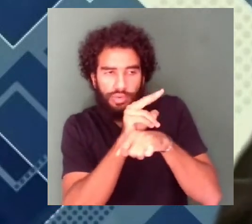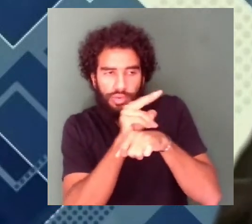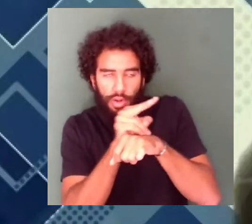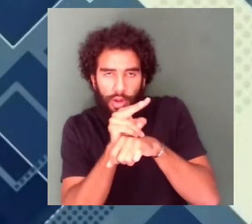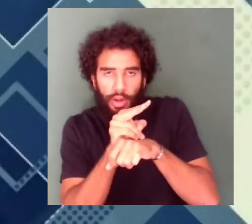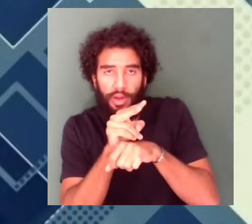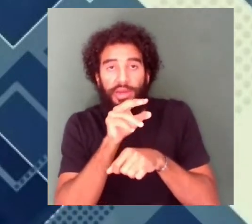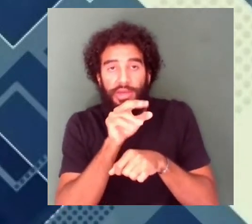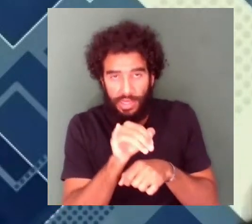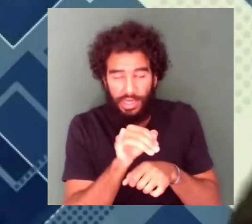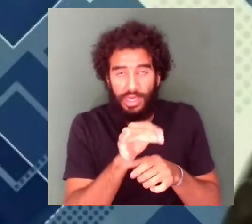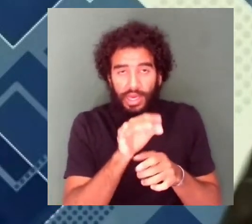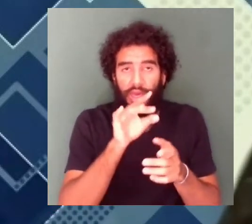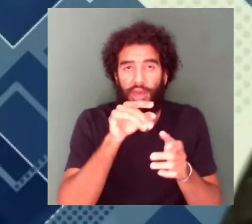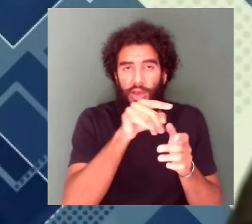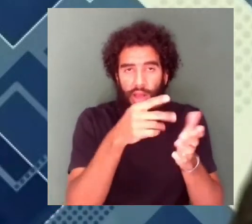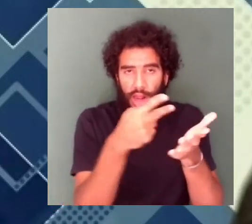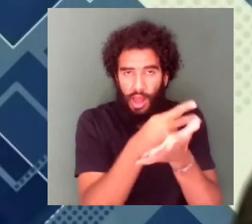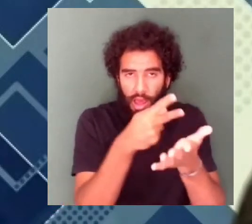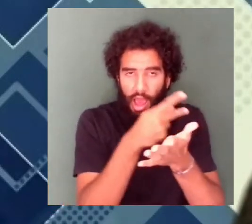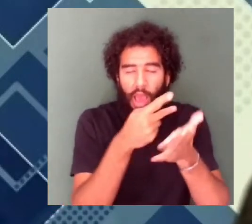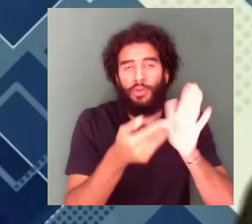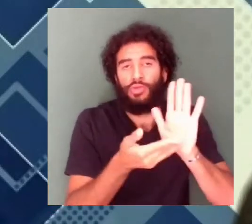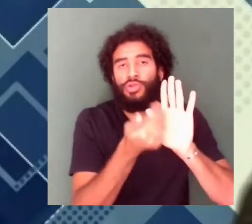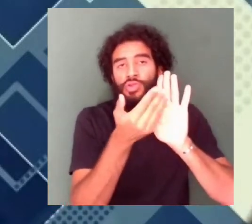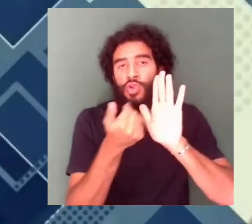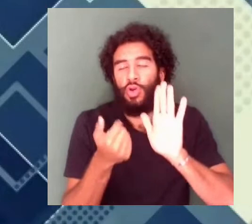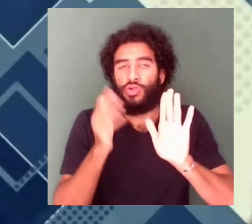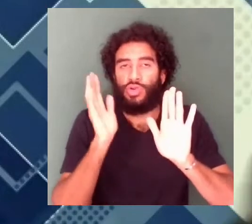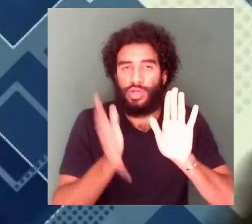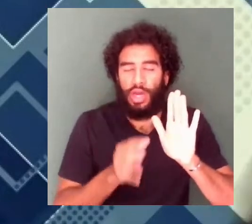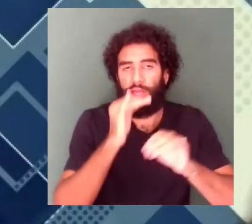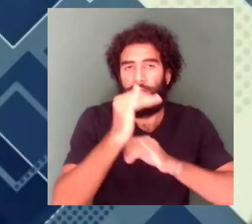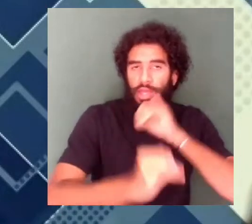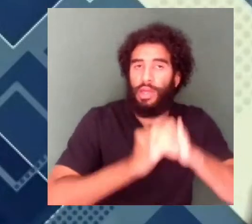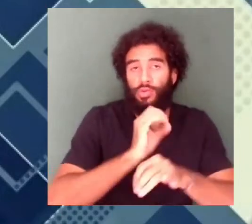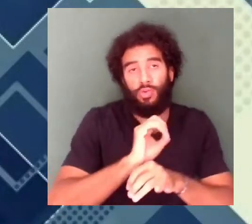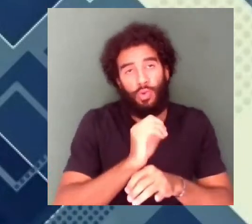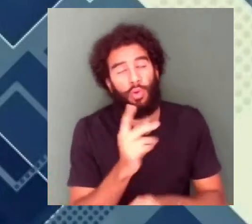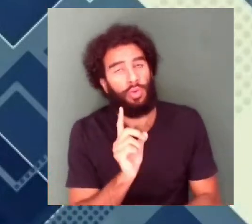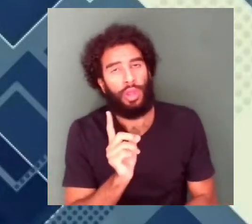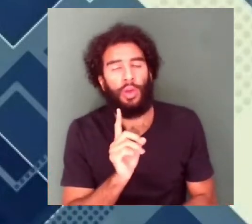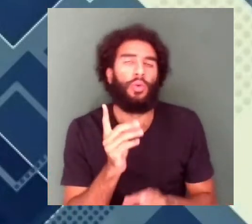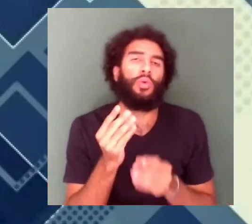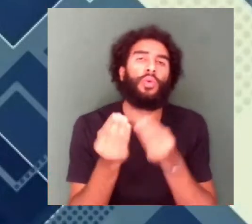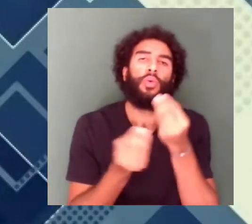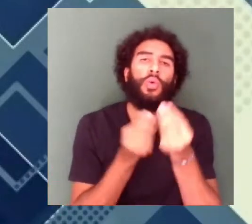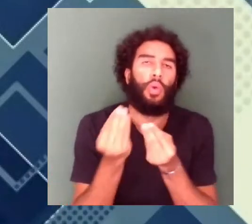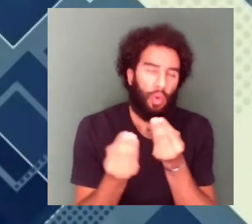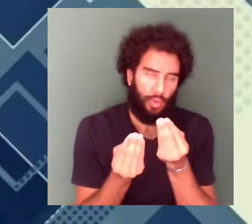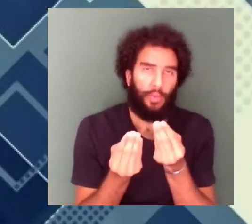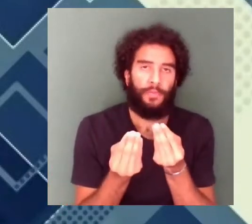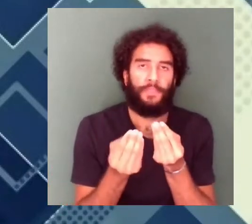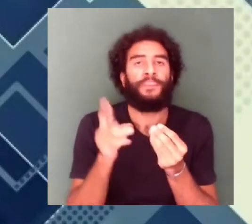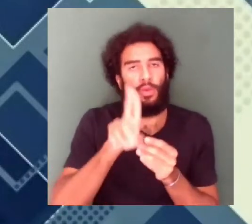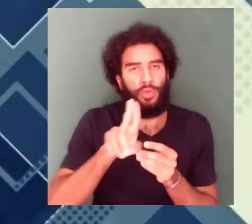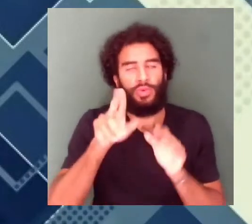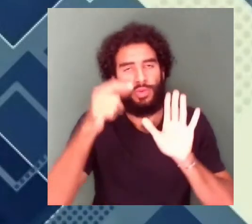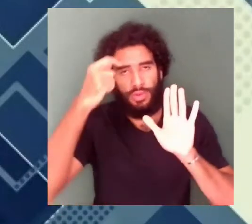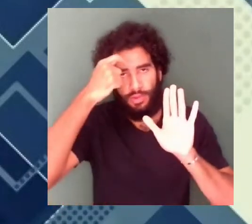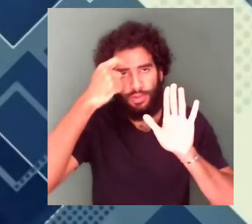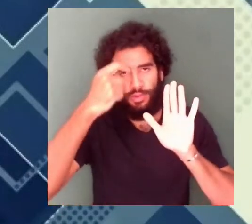they're monitored over time to verify if they have removed those